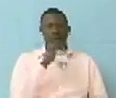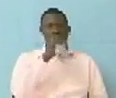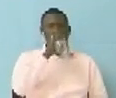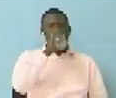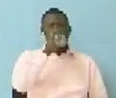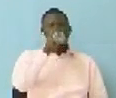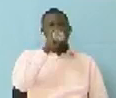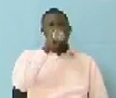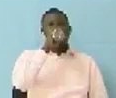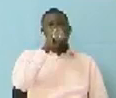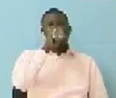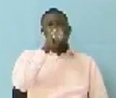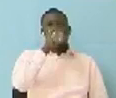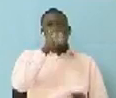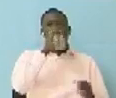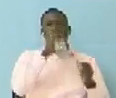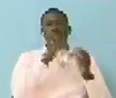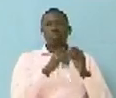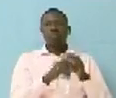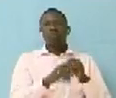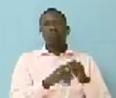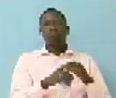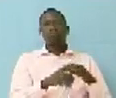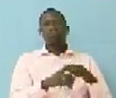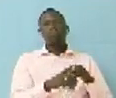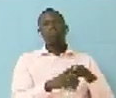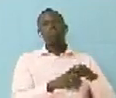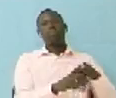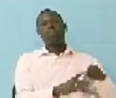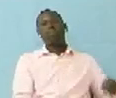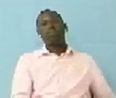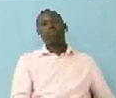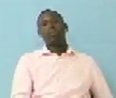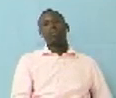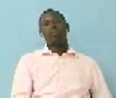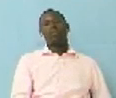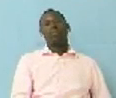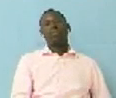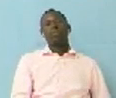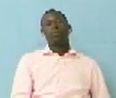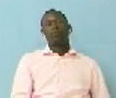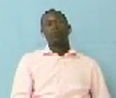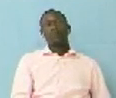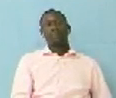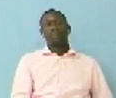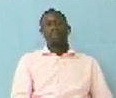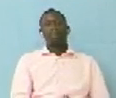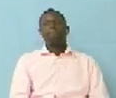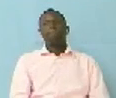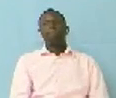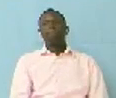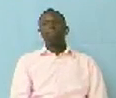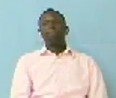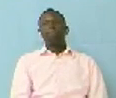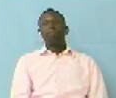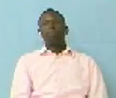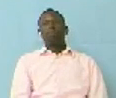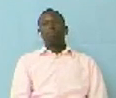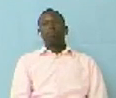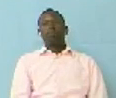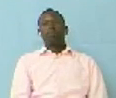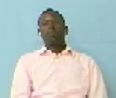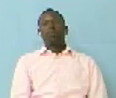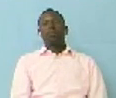Haidara from the NIA. Tombong, Tamba, who was he at the time? He was the deputy